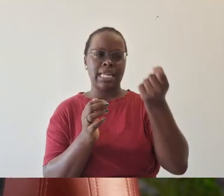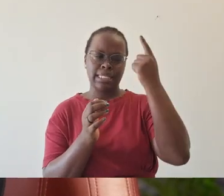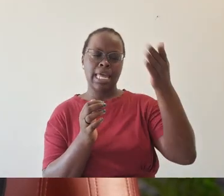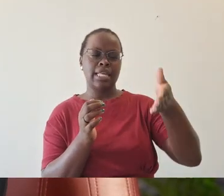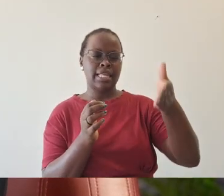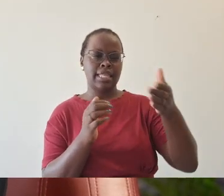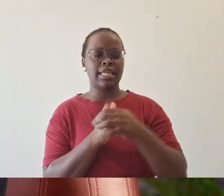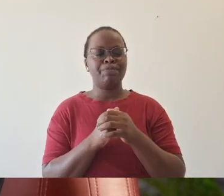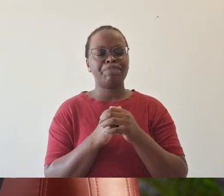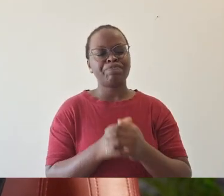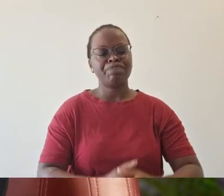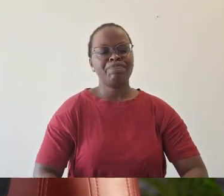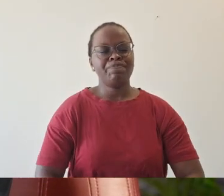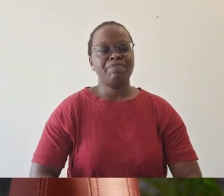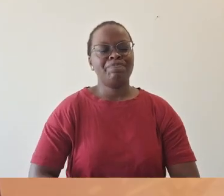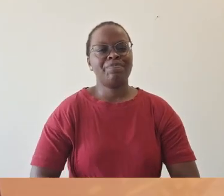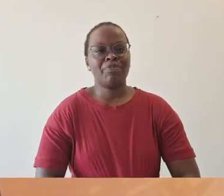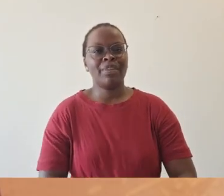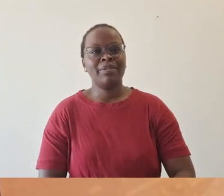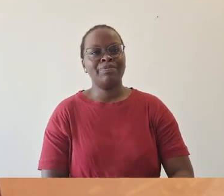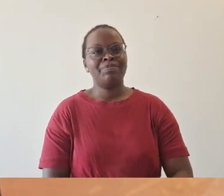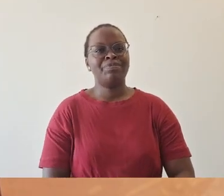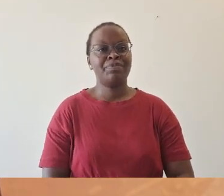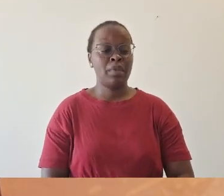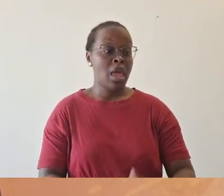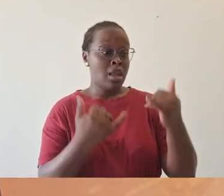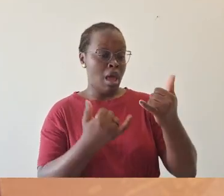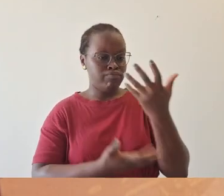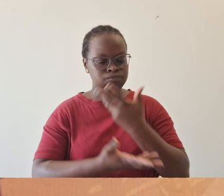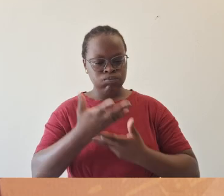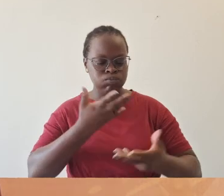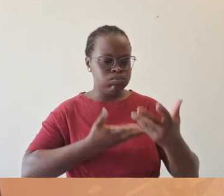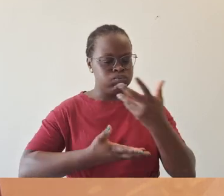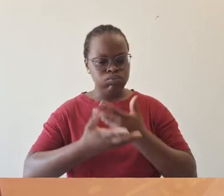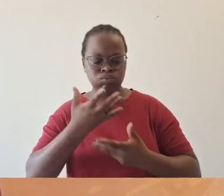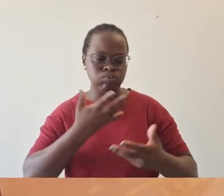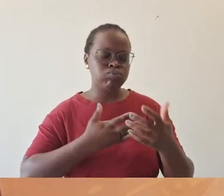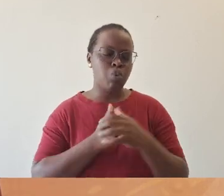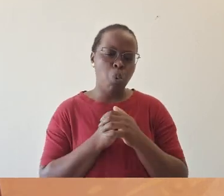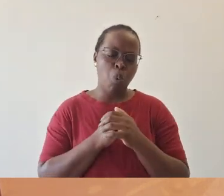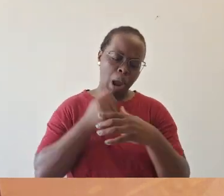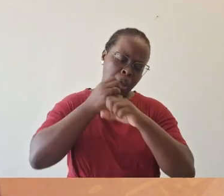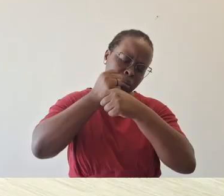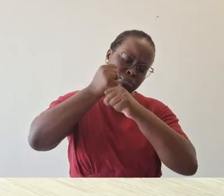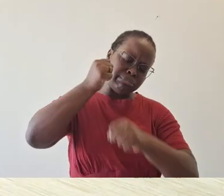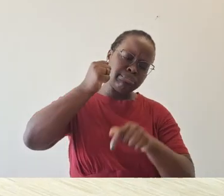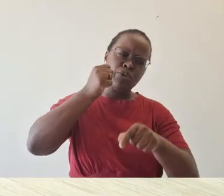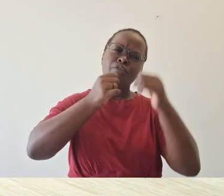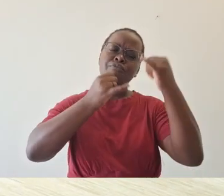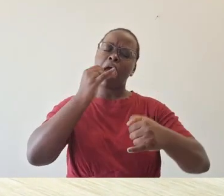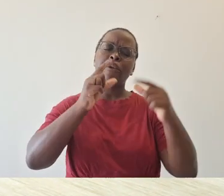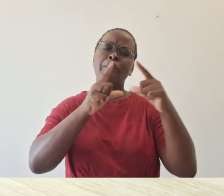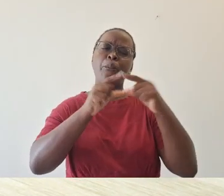Parents vary. Yeah. So, Ng'ang'a, back to you in the context of the conversation that we've just had today. Quite insightful, actually. What's